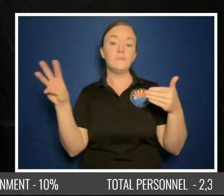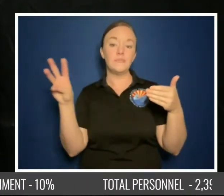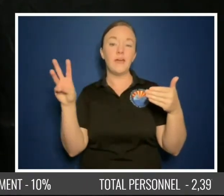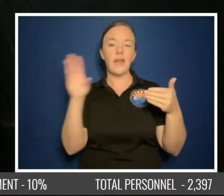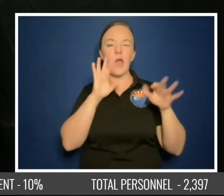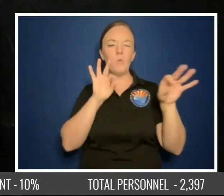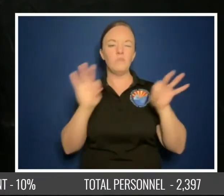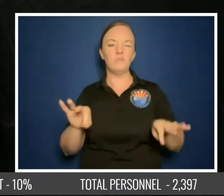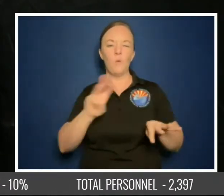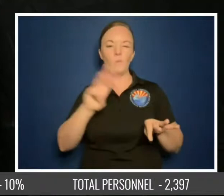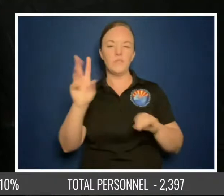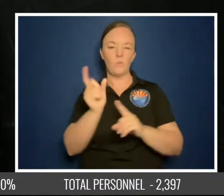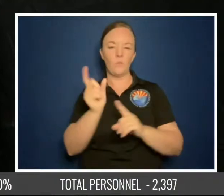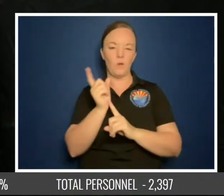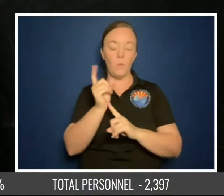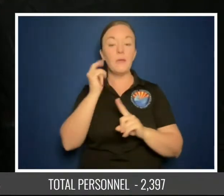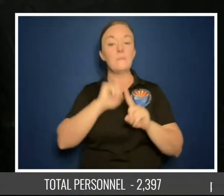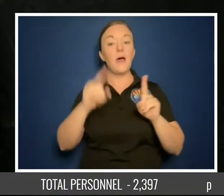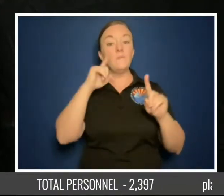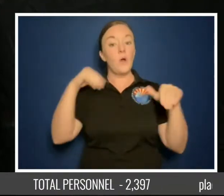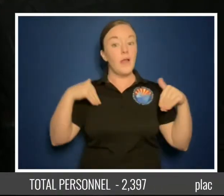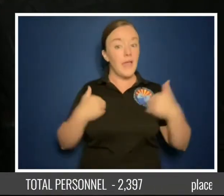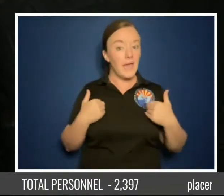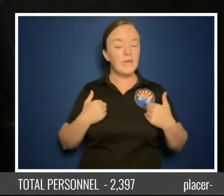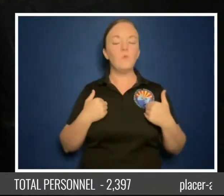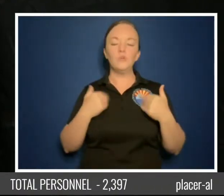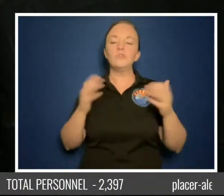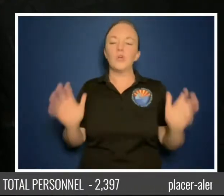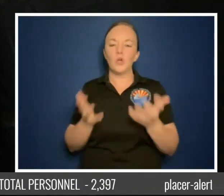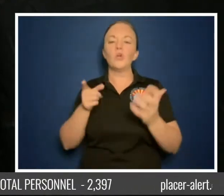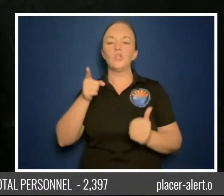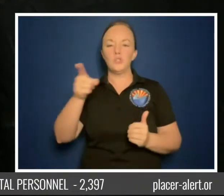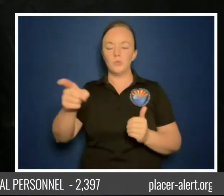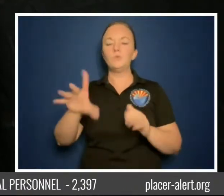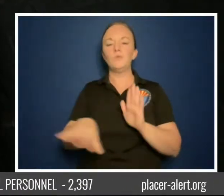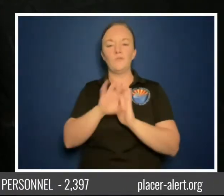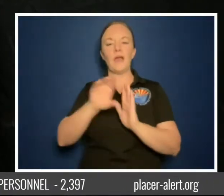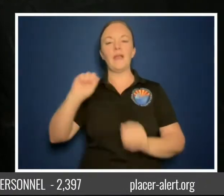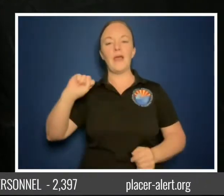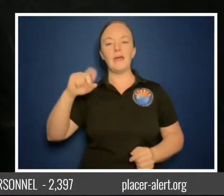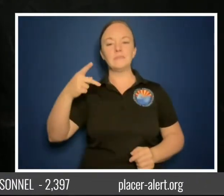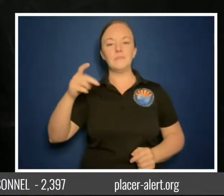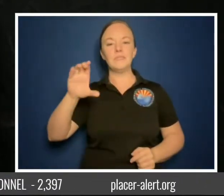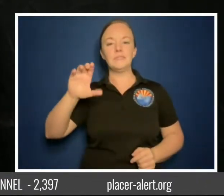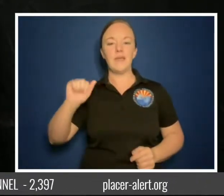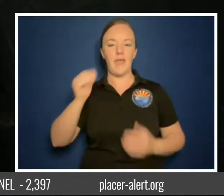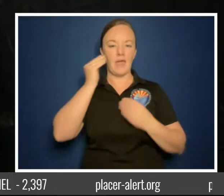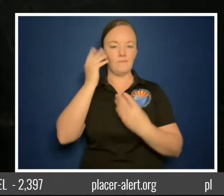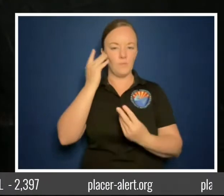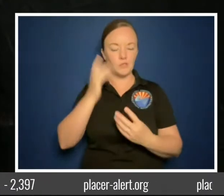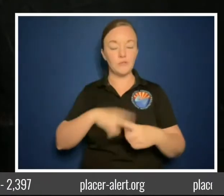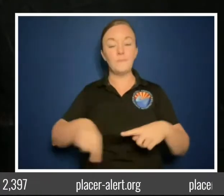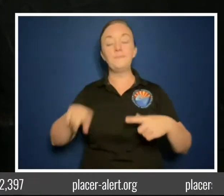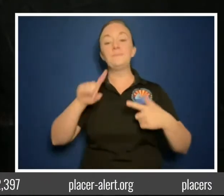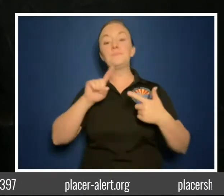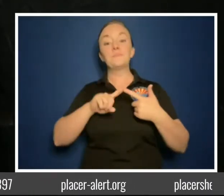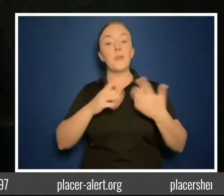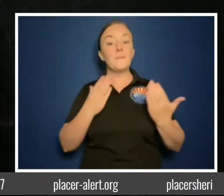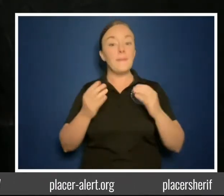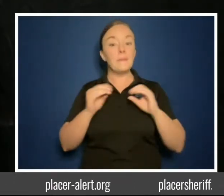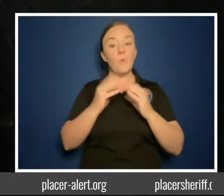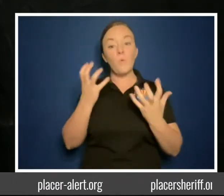that area, I would encourage you to seek out that information. For folks who might be more inclined to make a